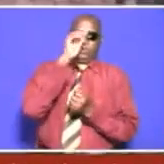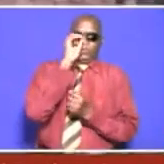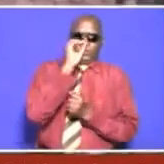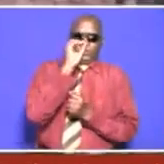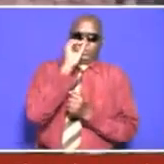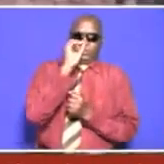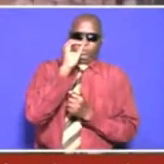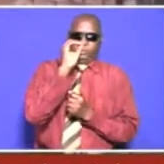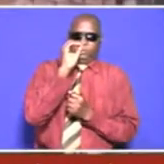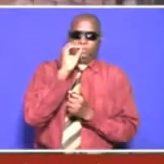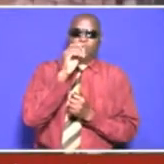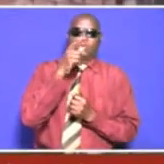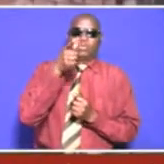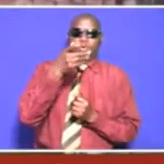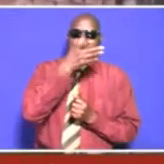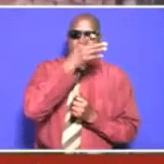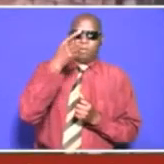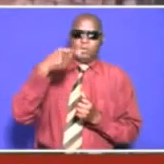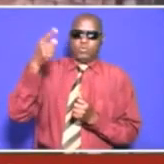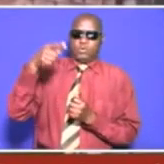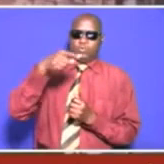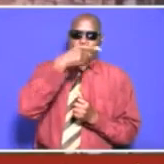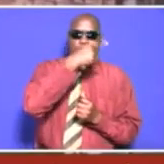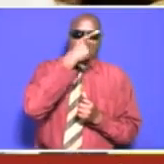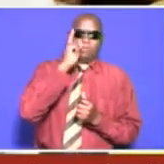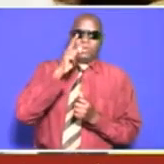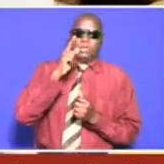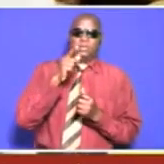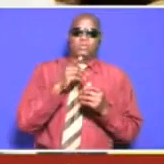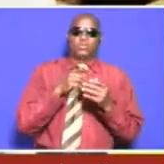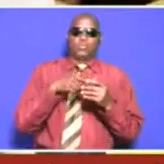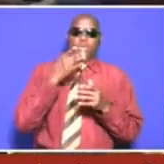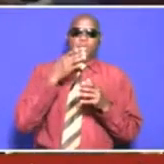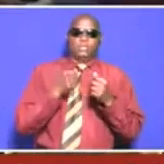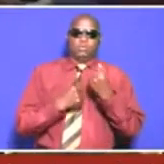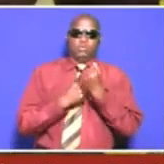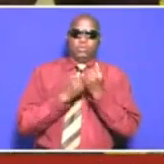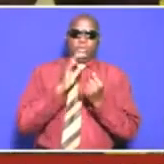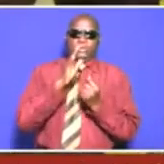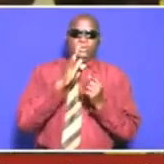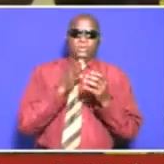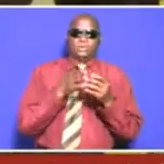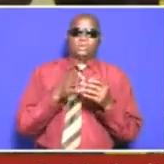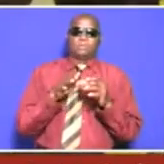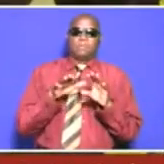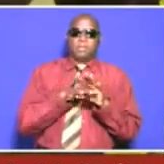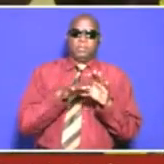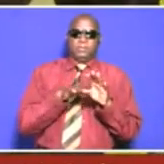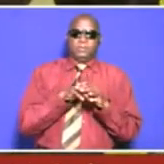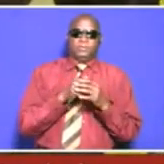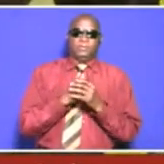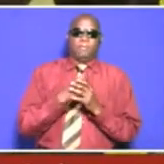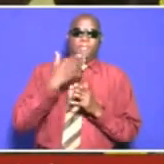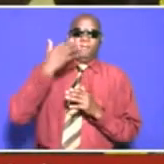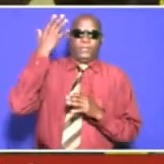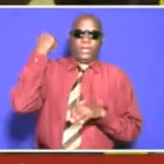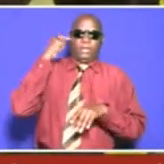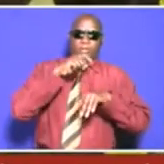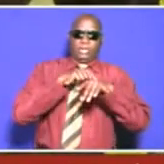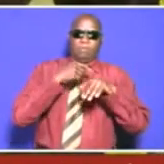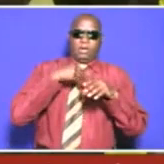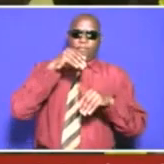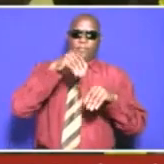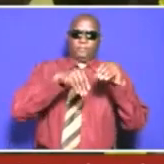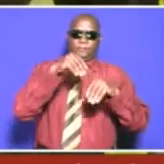party must win the support of its membership. Tulienda kwenye uchaguzi